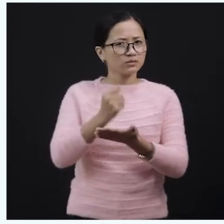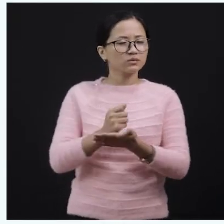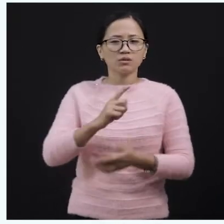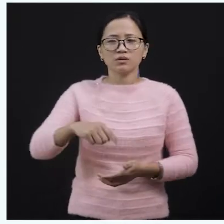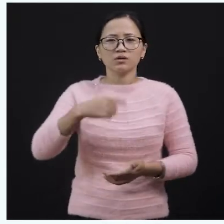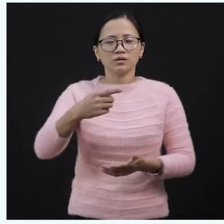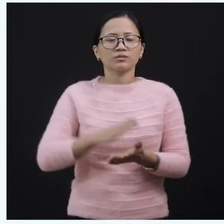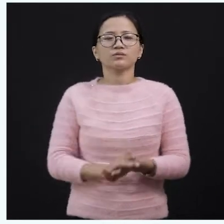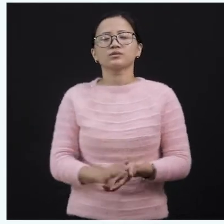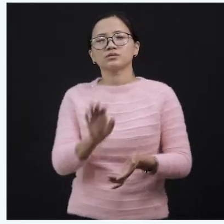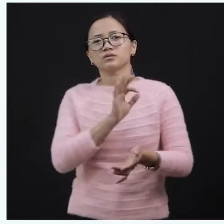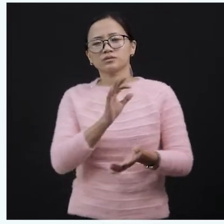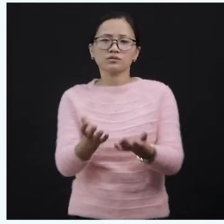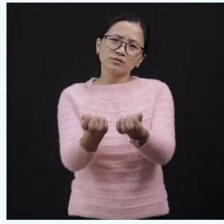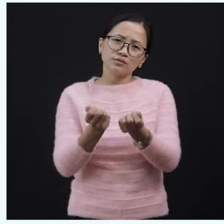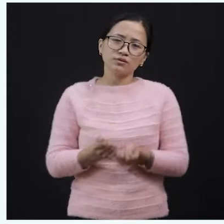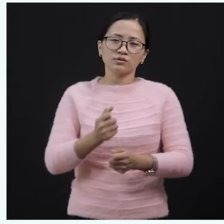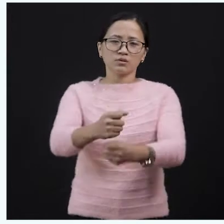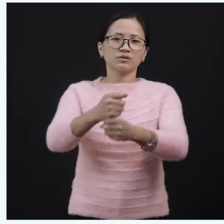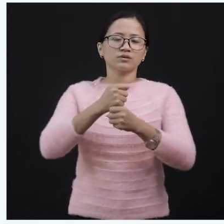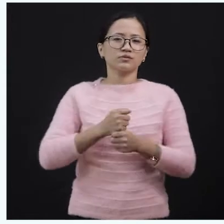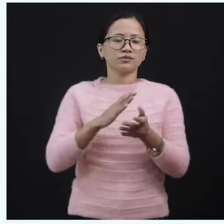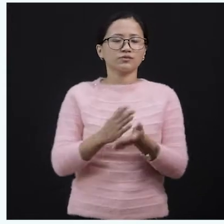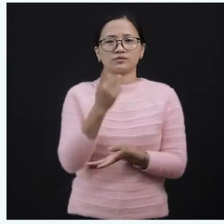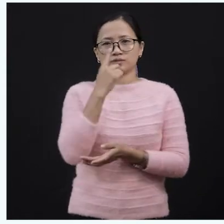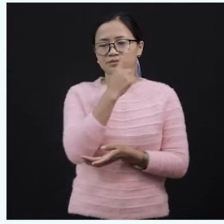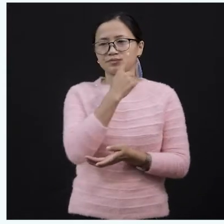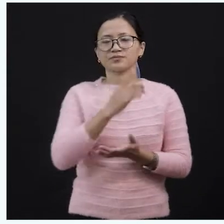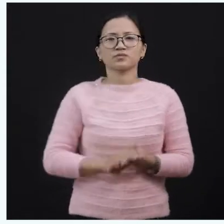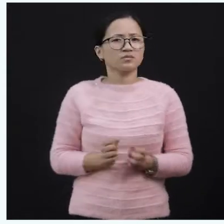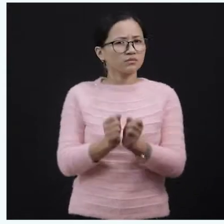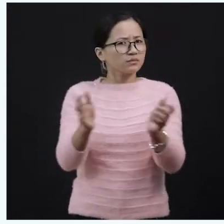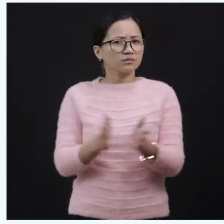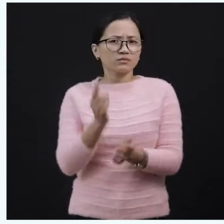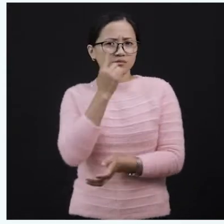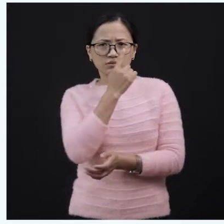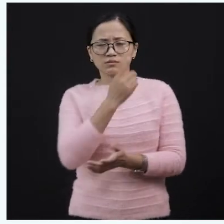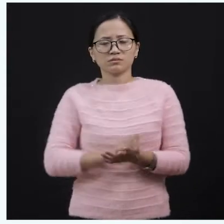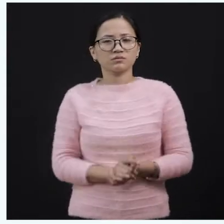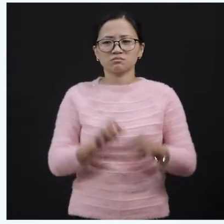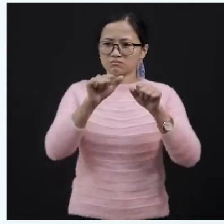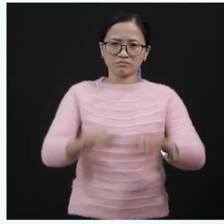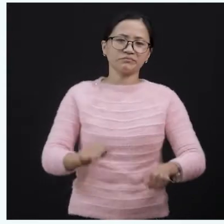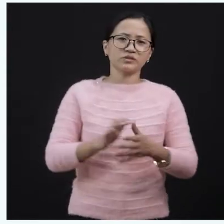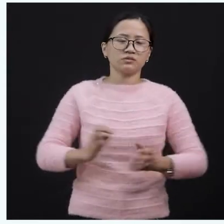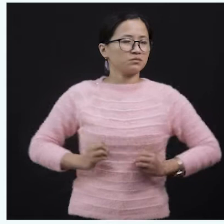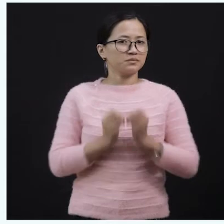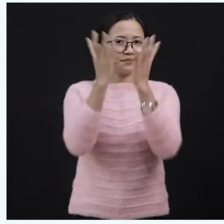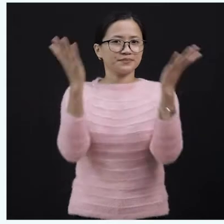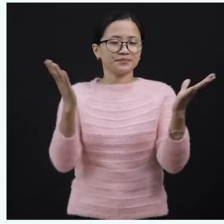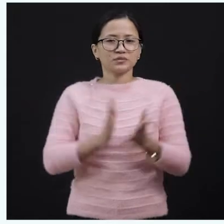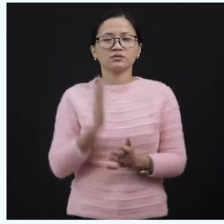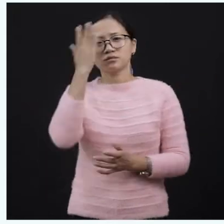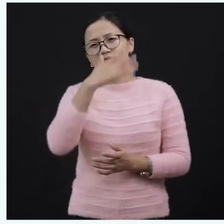always appreciate the gift of sight. Without our eye, we will not be able to enjoy